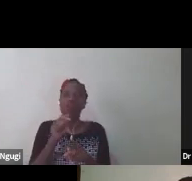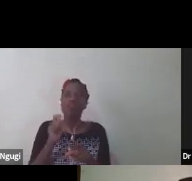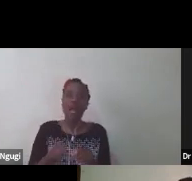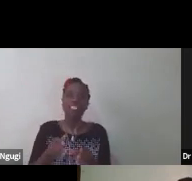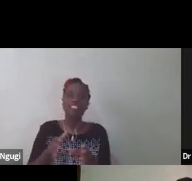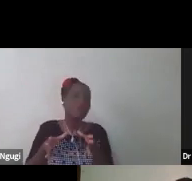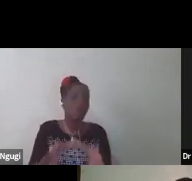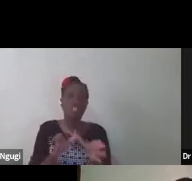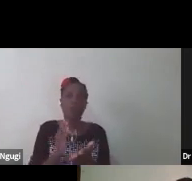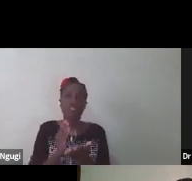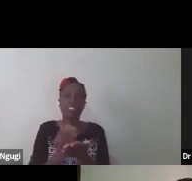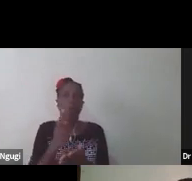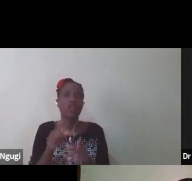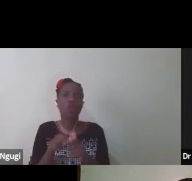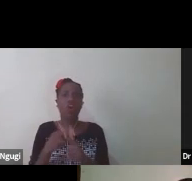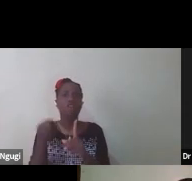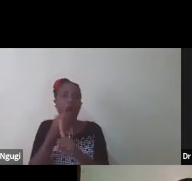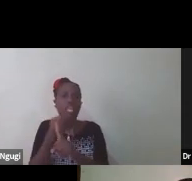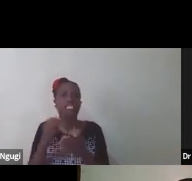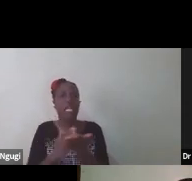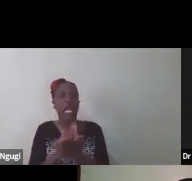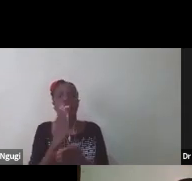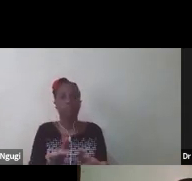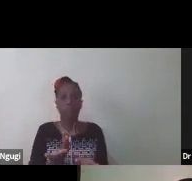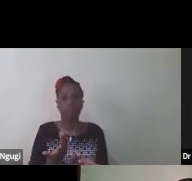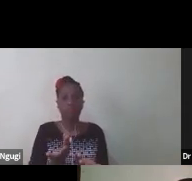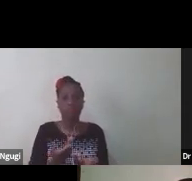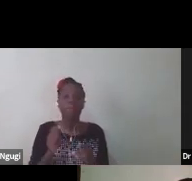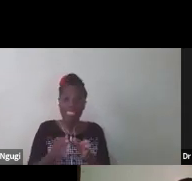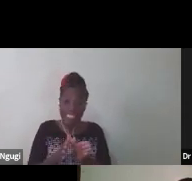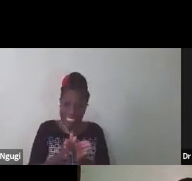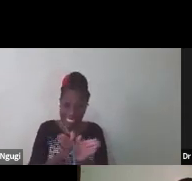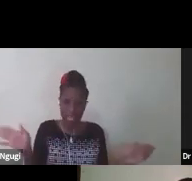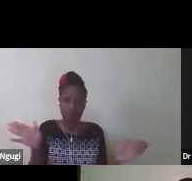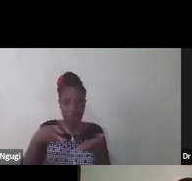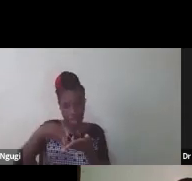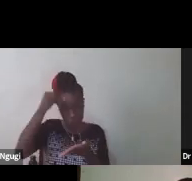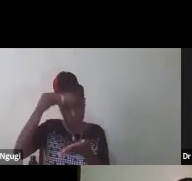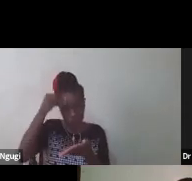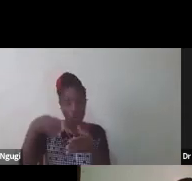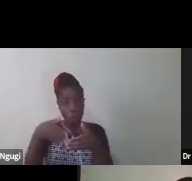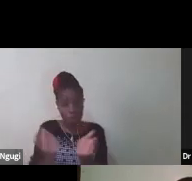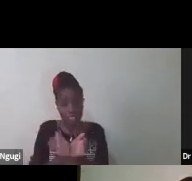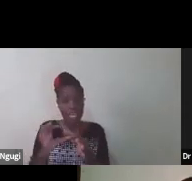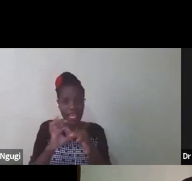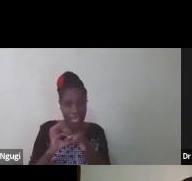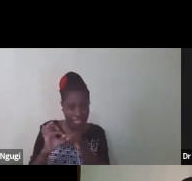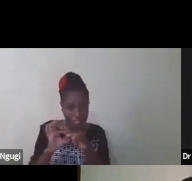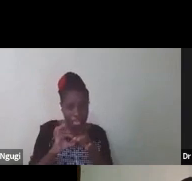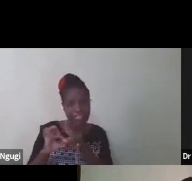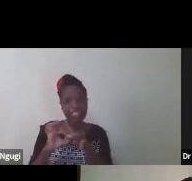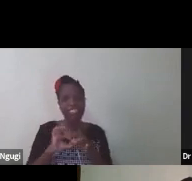going through a pandemic. So there must also be a lot of general education, community engagement, building trust, and that's the only way